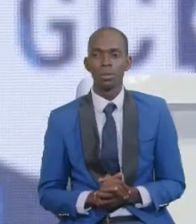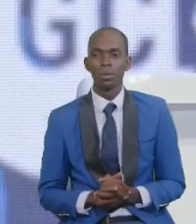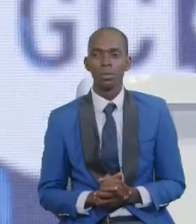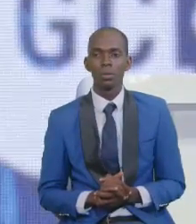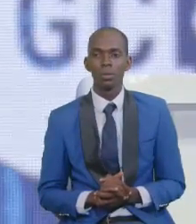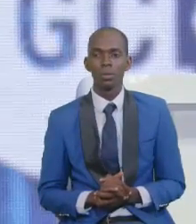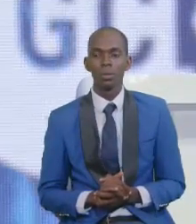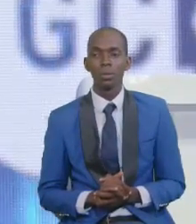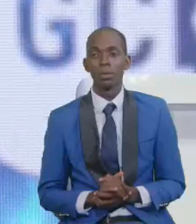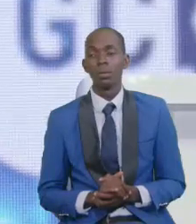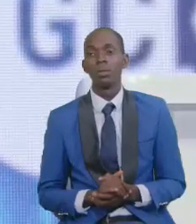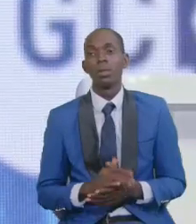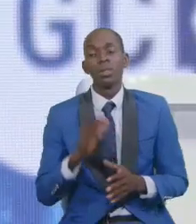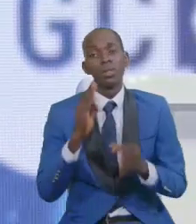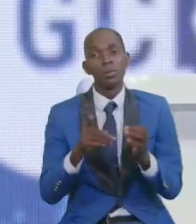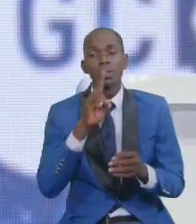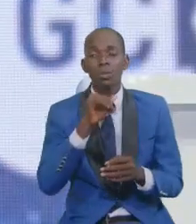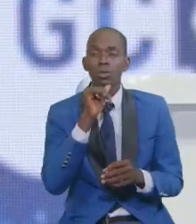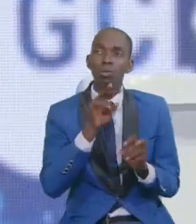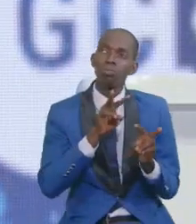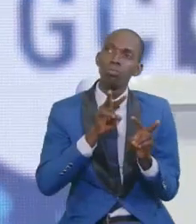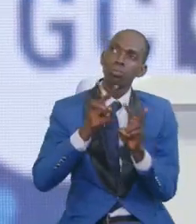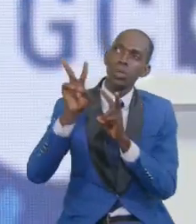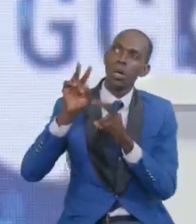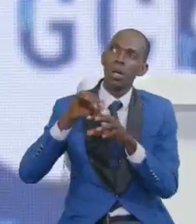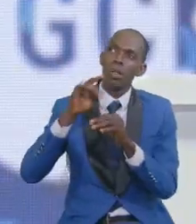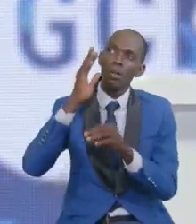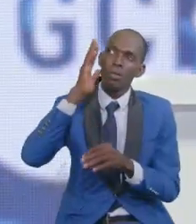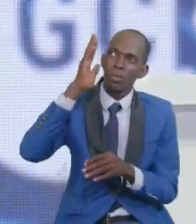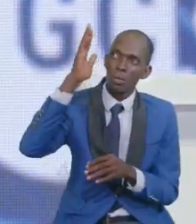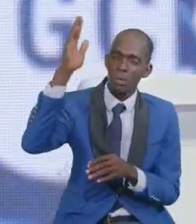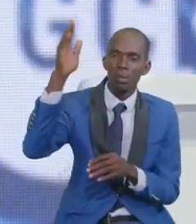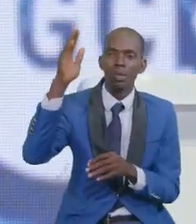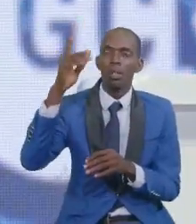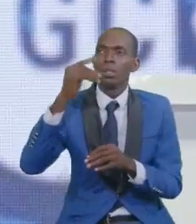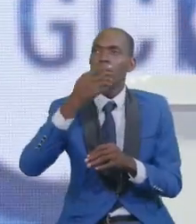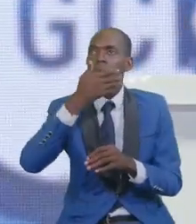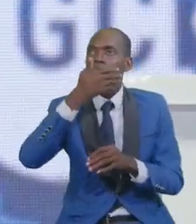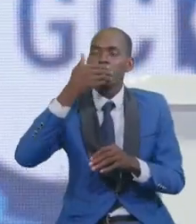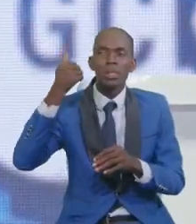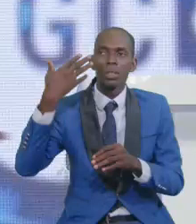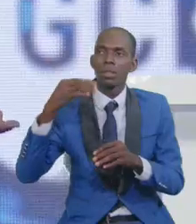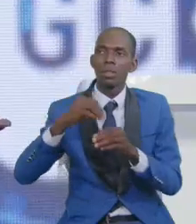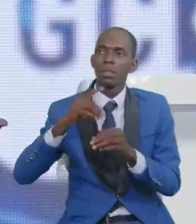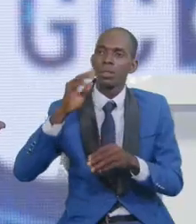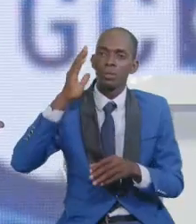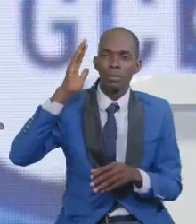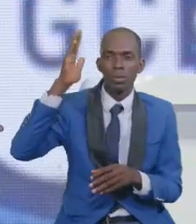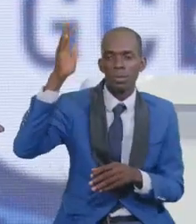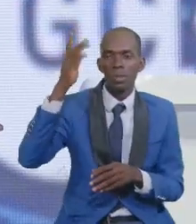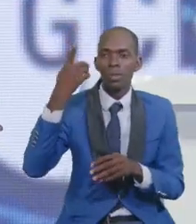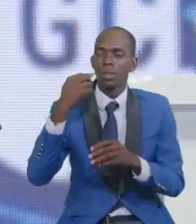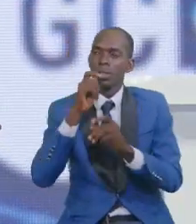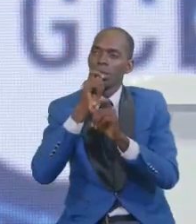If you're not looking at the future, the coronation of the future, the reward of